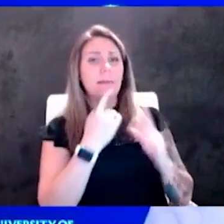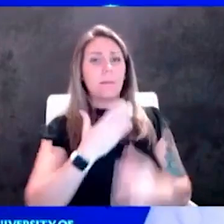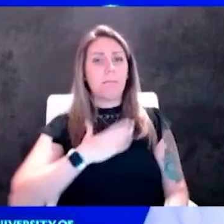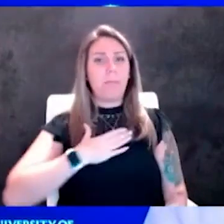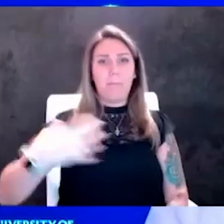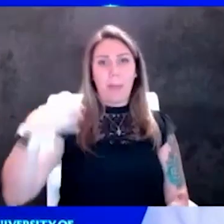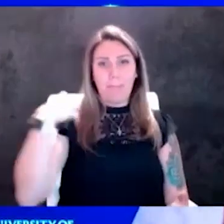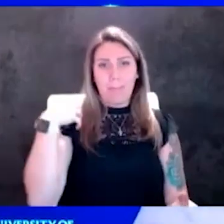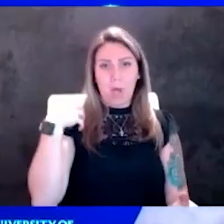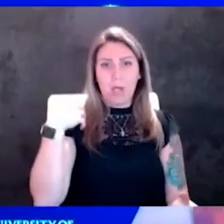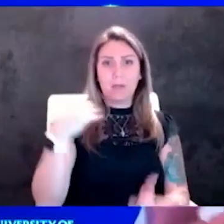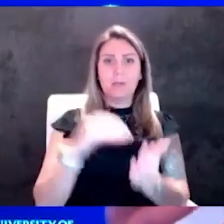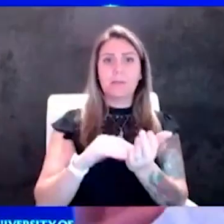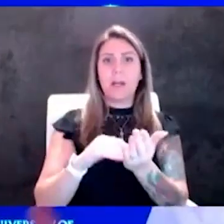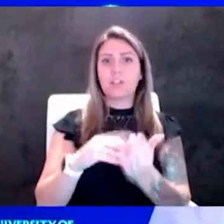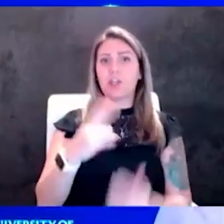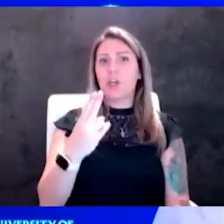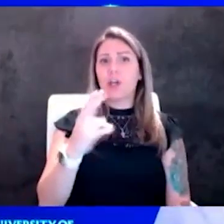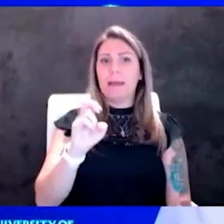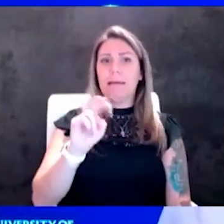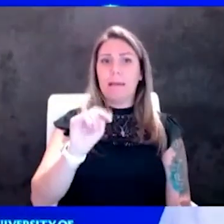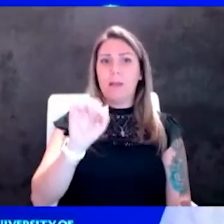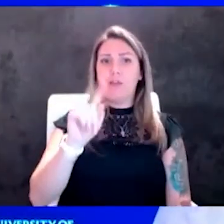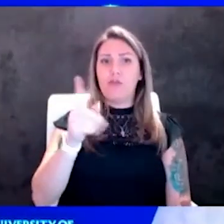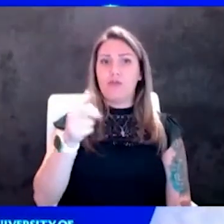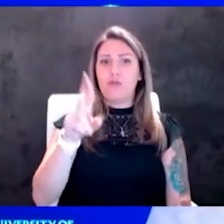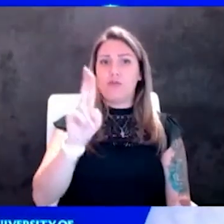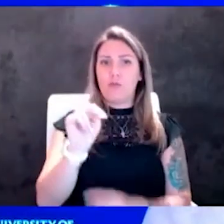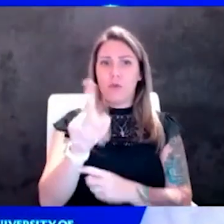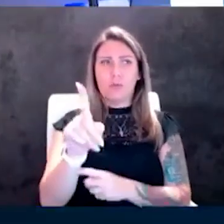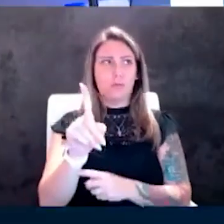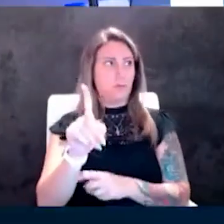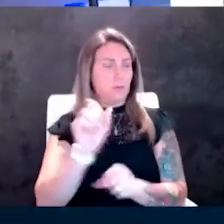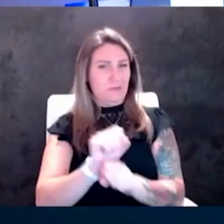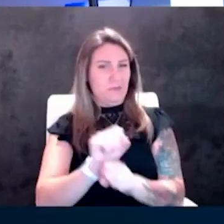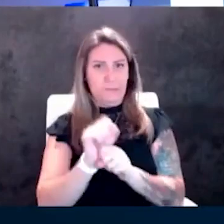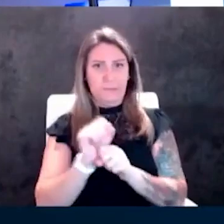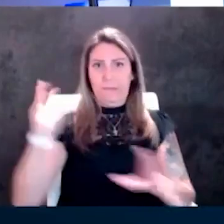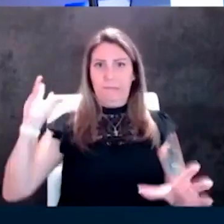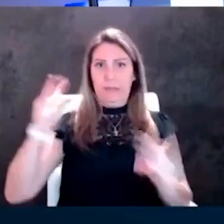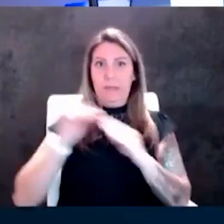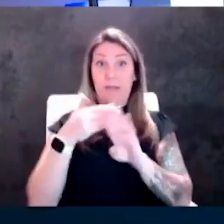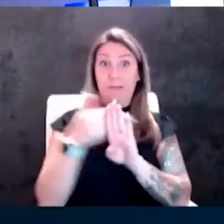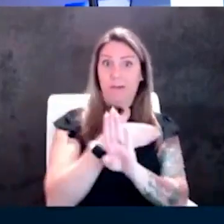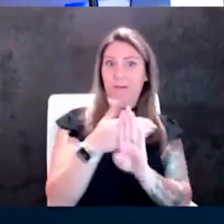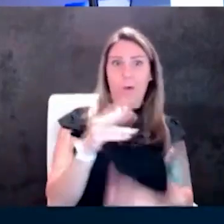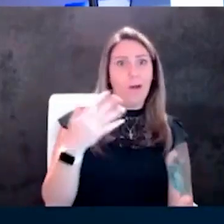Dr. Hinthorn, who has been doing infectious disease Since for before a long 1938, time, I probably think.